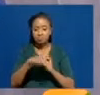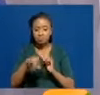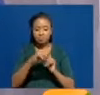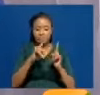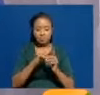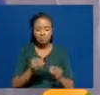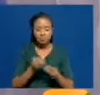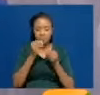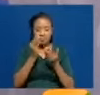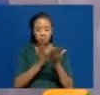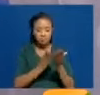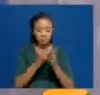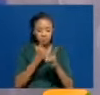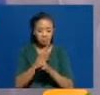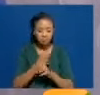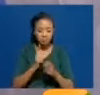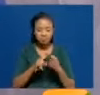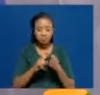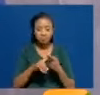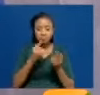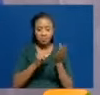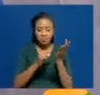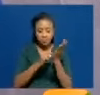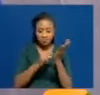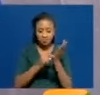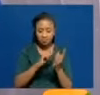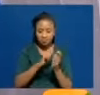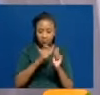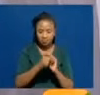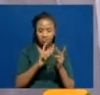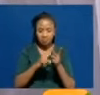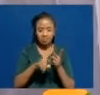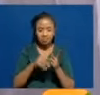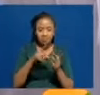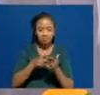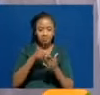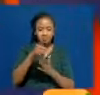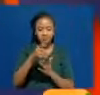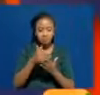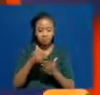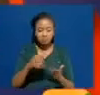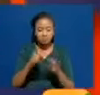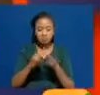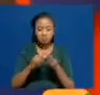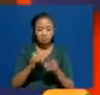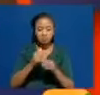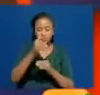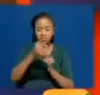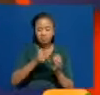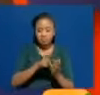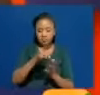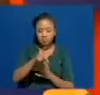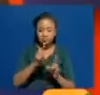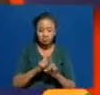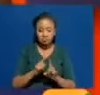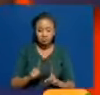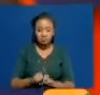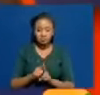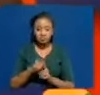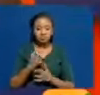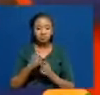including SIM card replacements, postpaid and prepaid product upgrades, as well as home broadband setup queries.